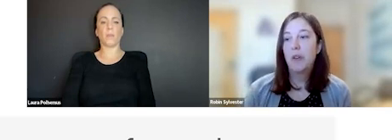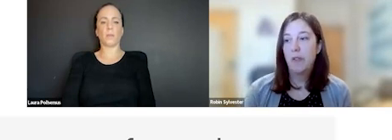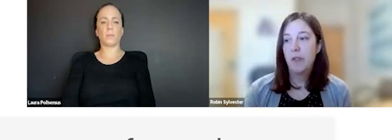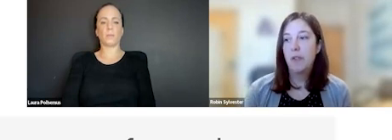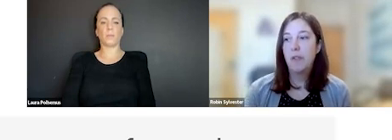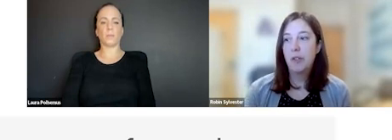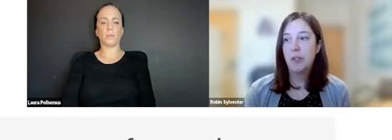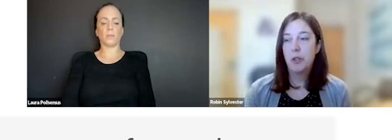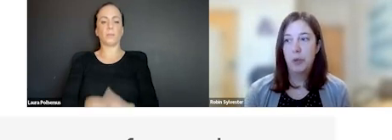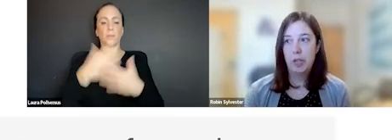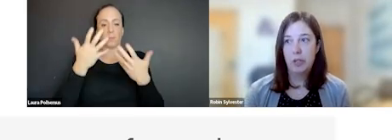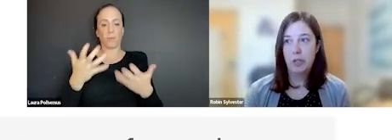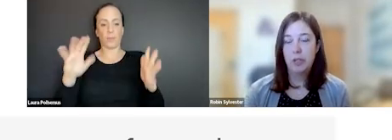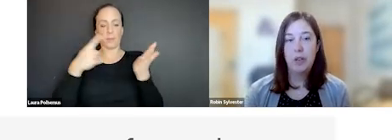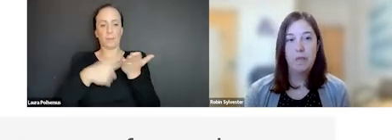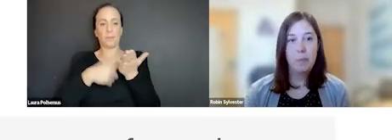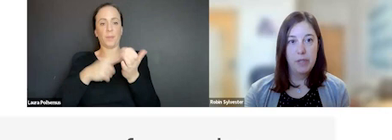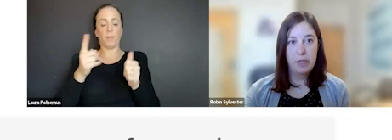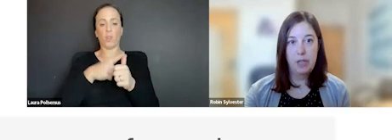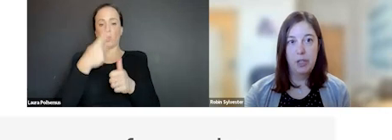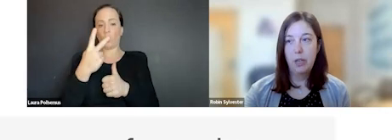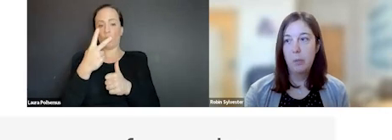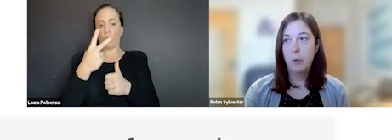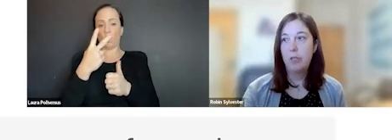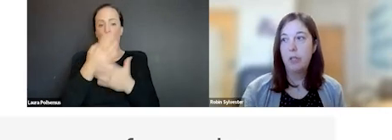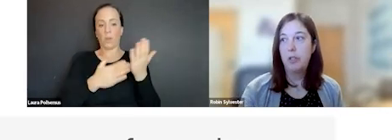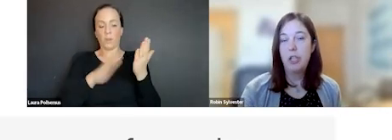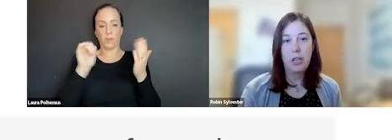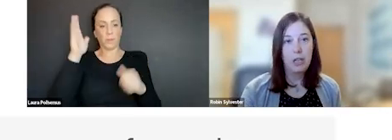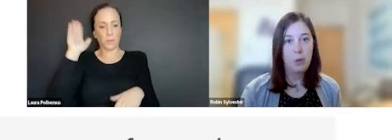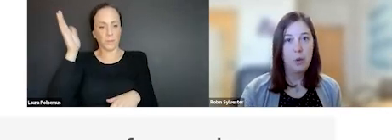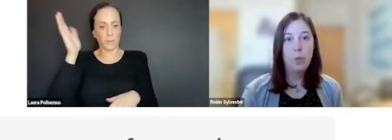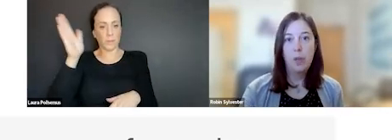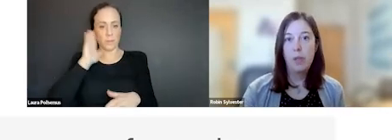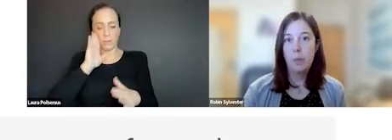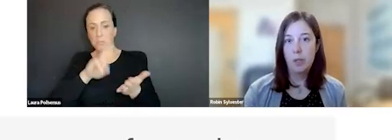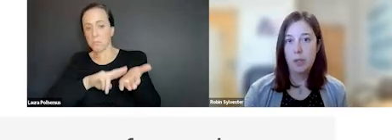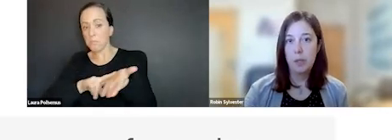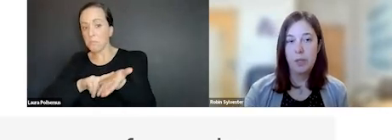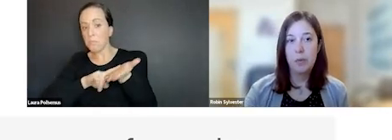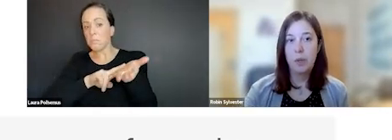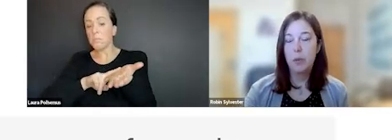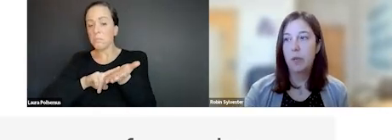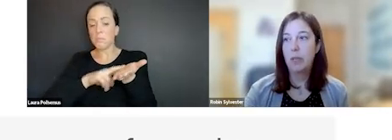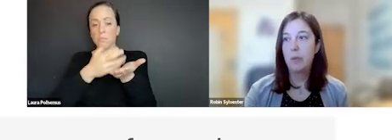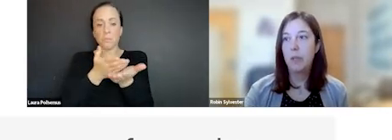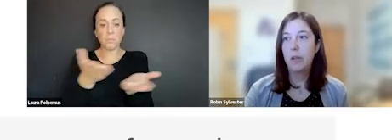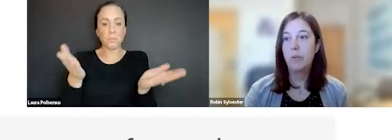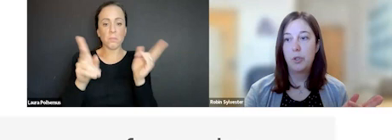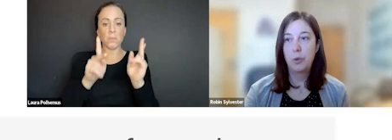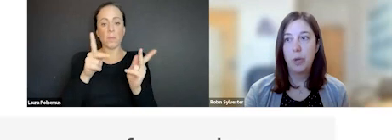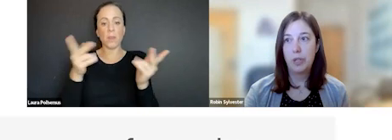So we've covered the first two sections of the presentation, and I'm going to check in with the participants here really quickly